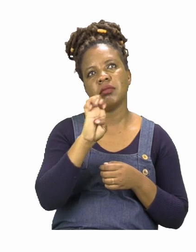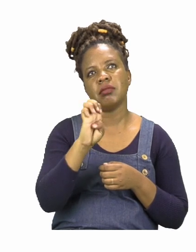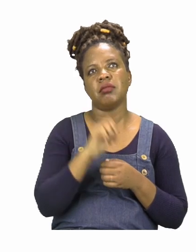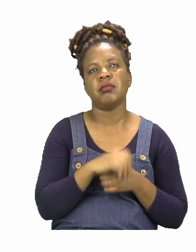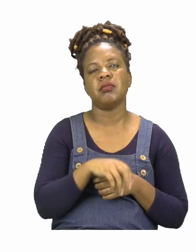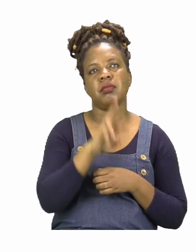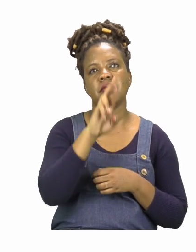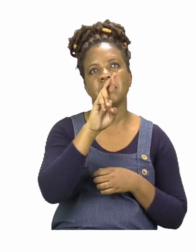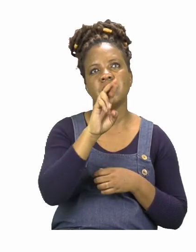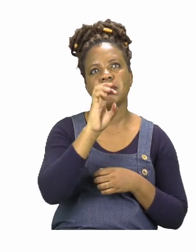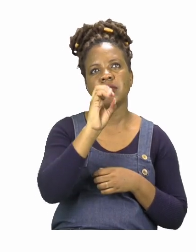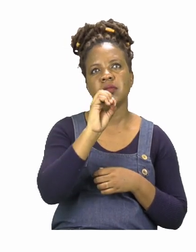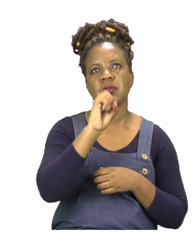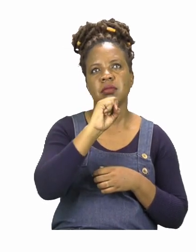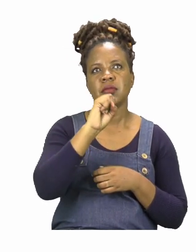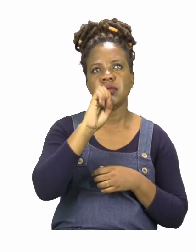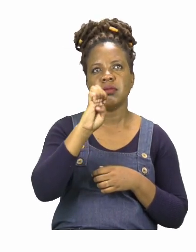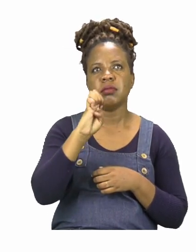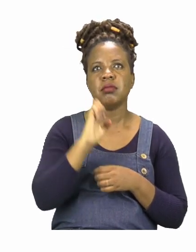rose,